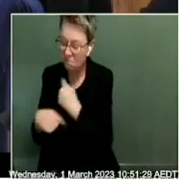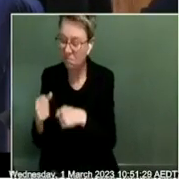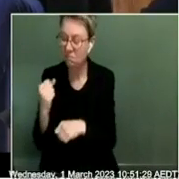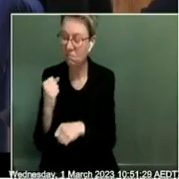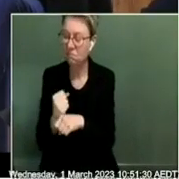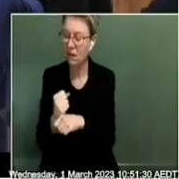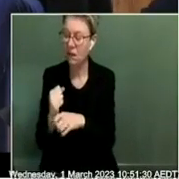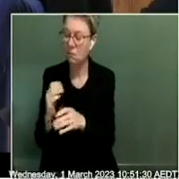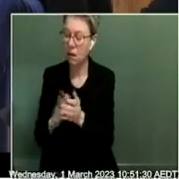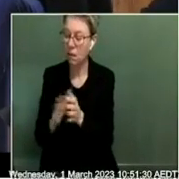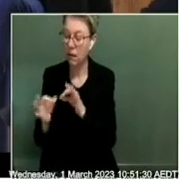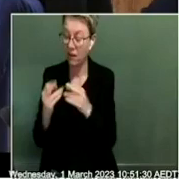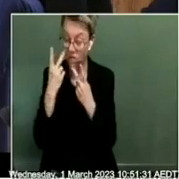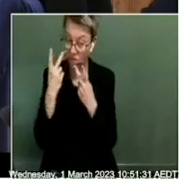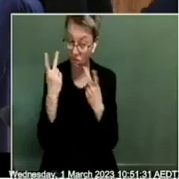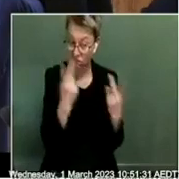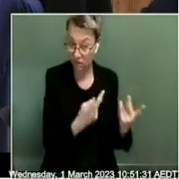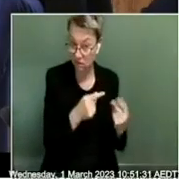but she was going to visit him,